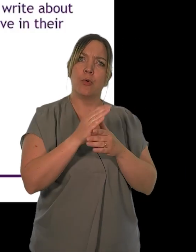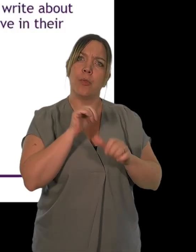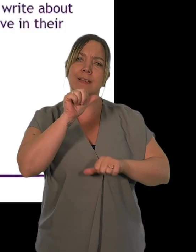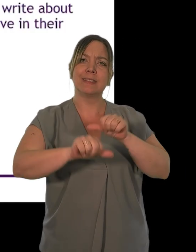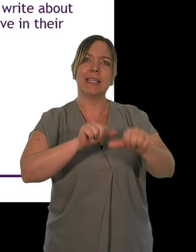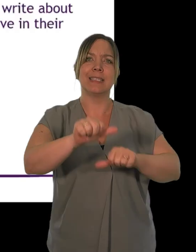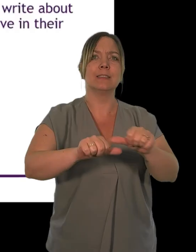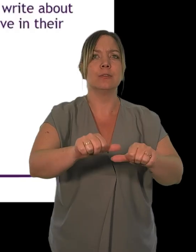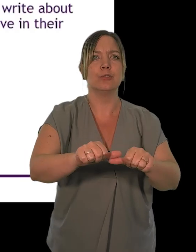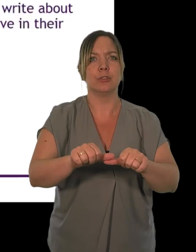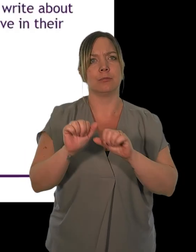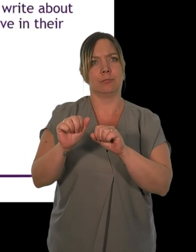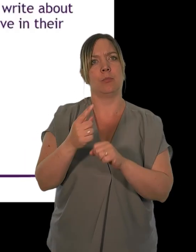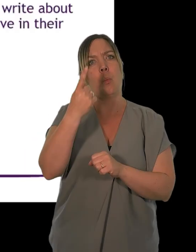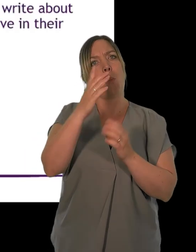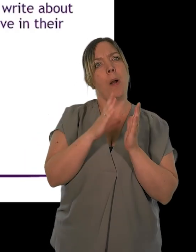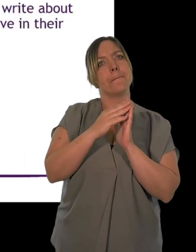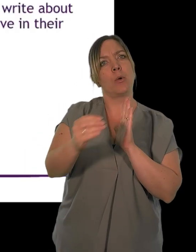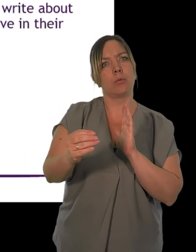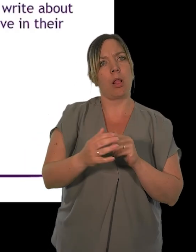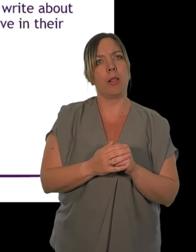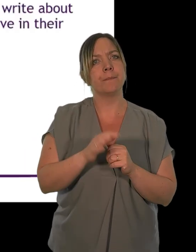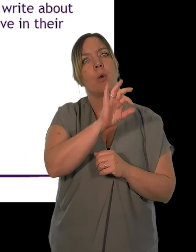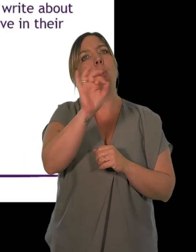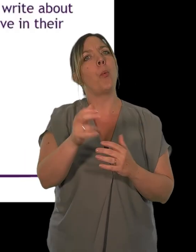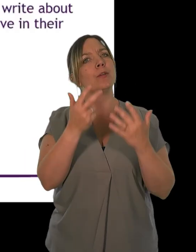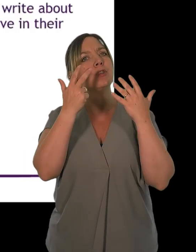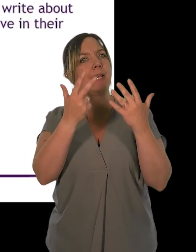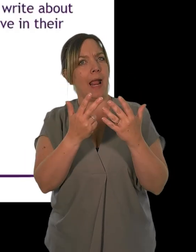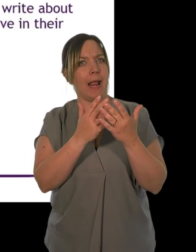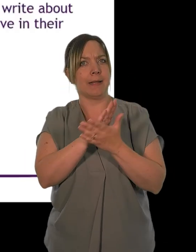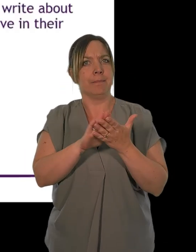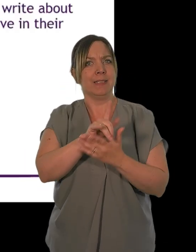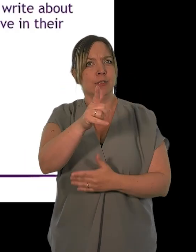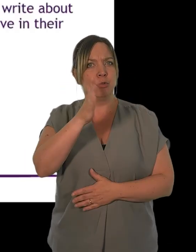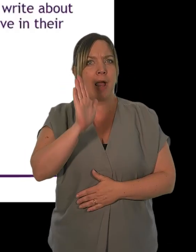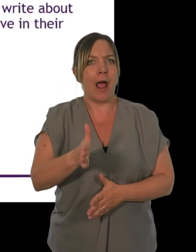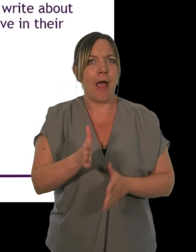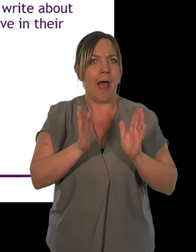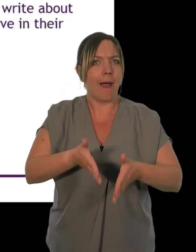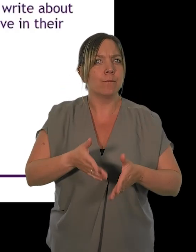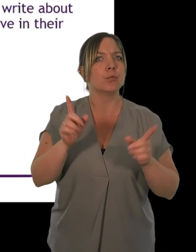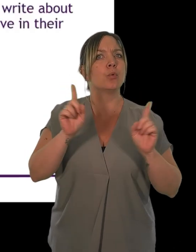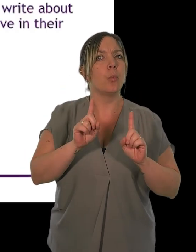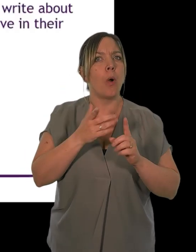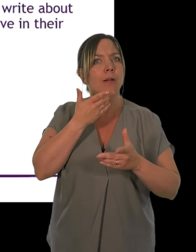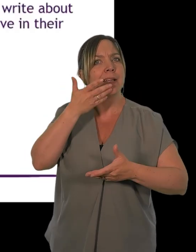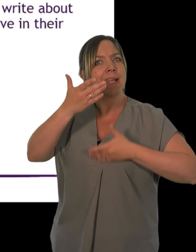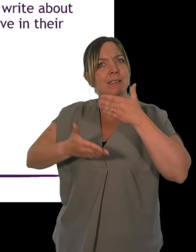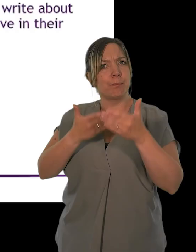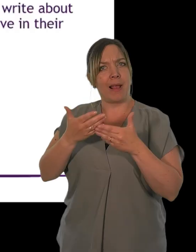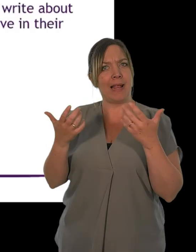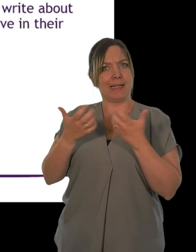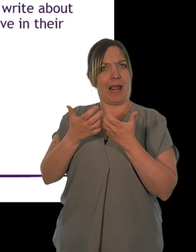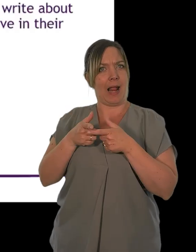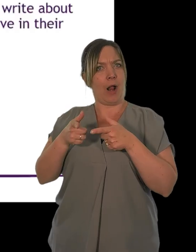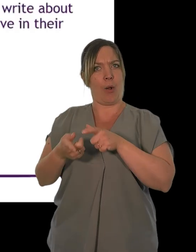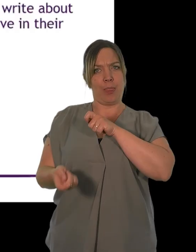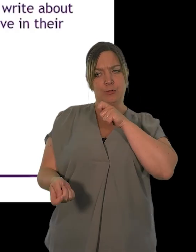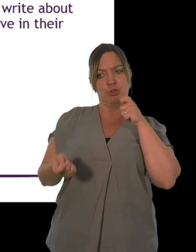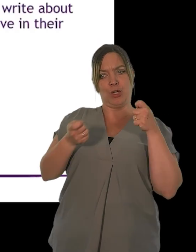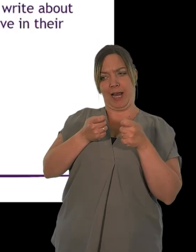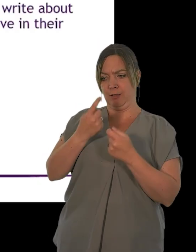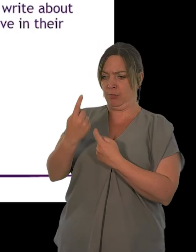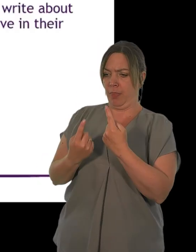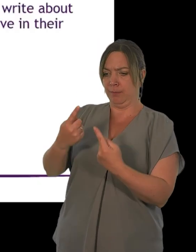transition model or Kubler-Ross change curve, you need to apply your knowledge and understanding of the model to explain